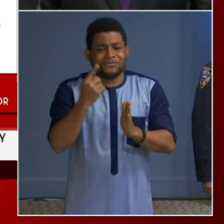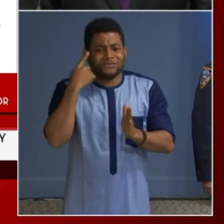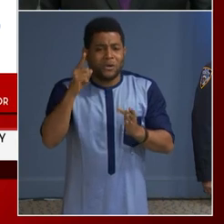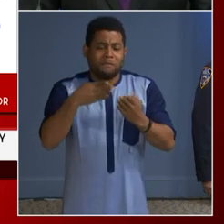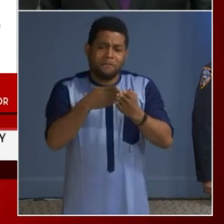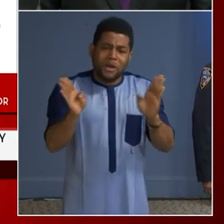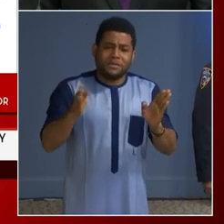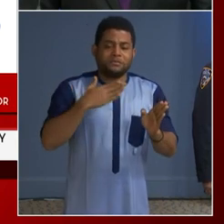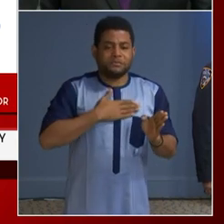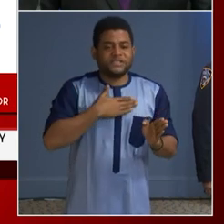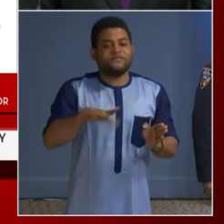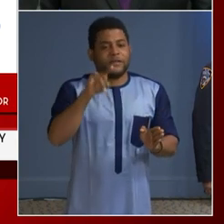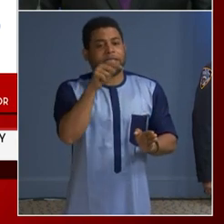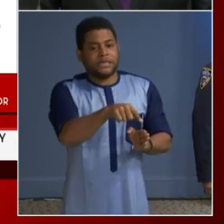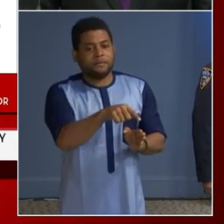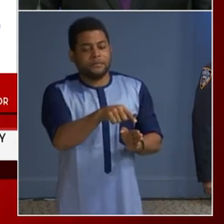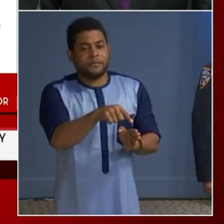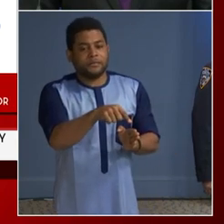him.